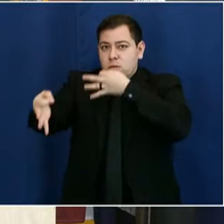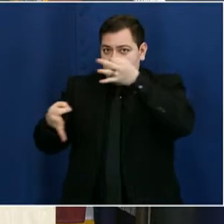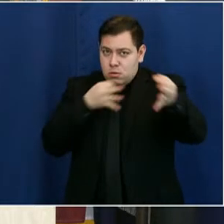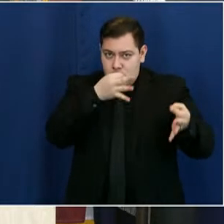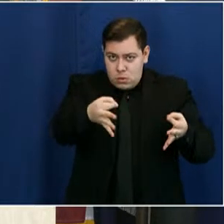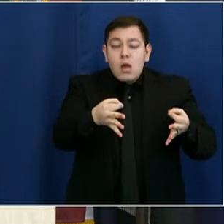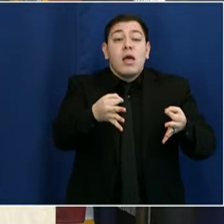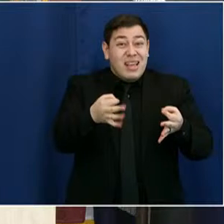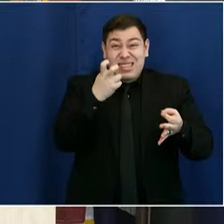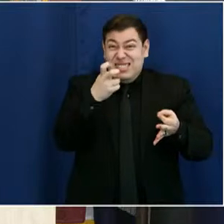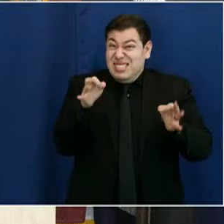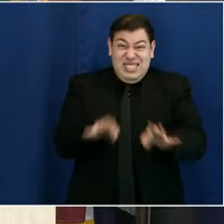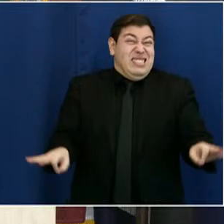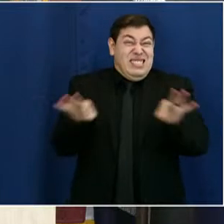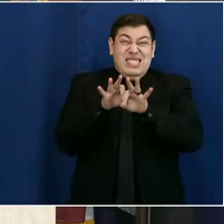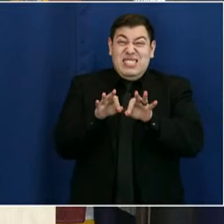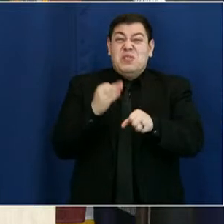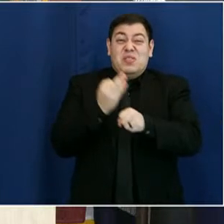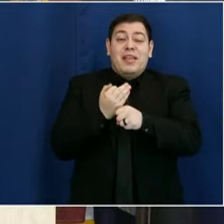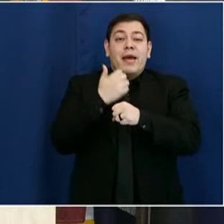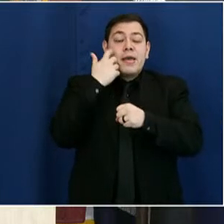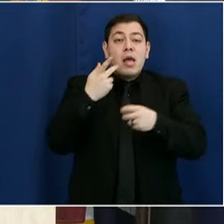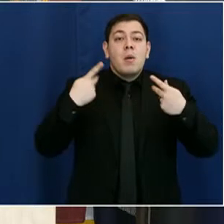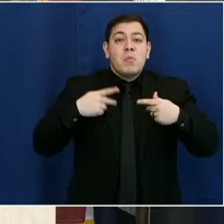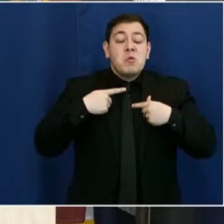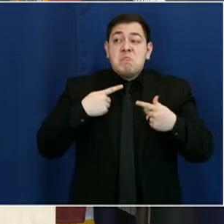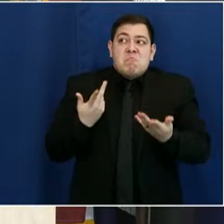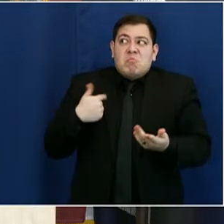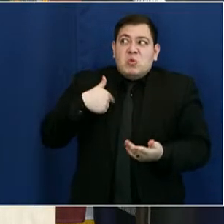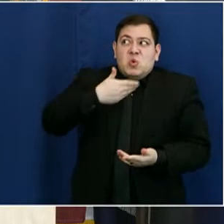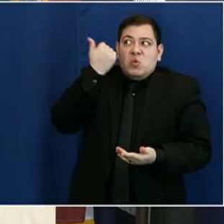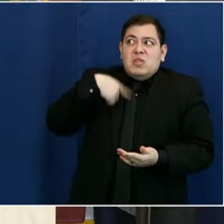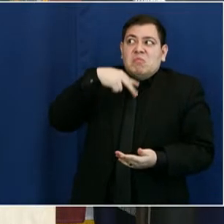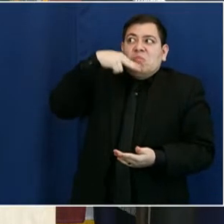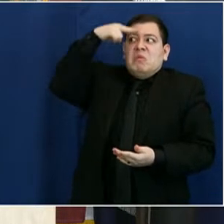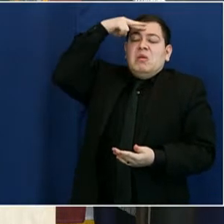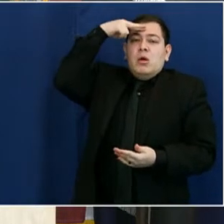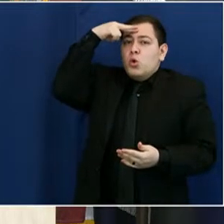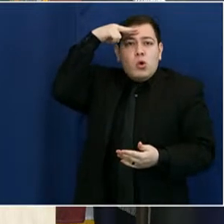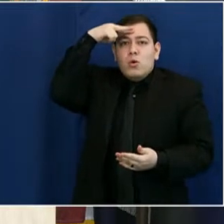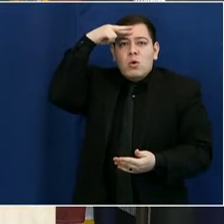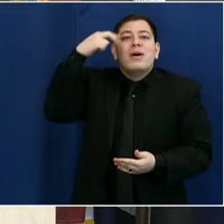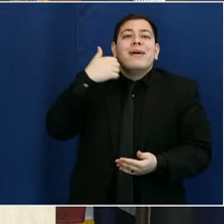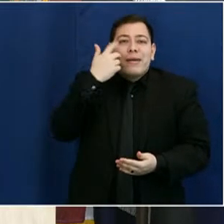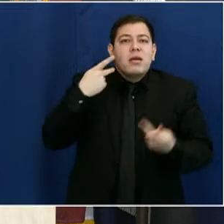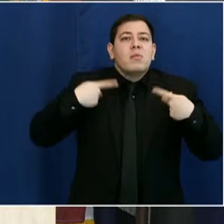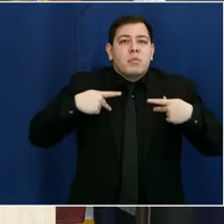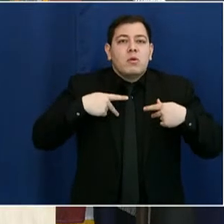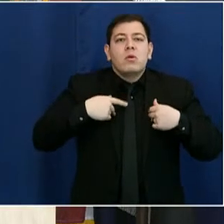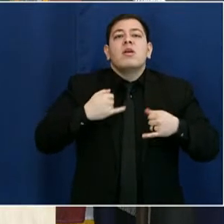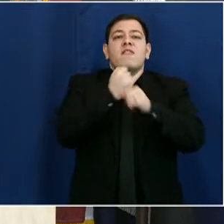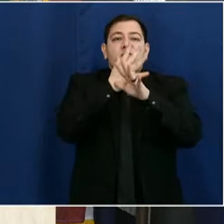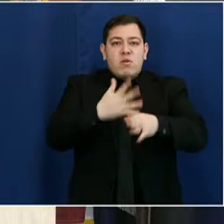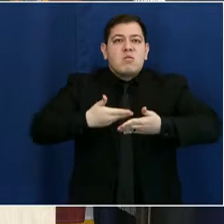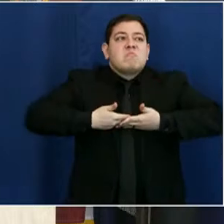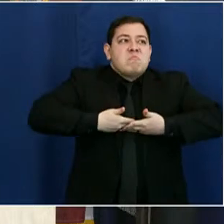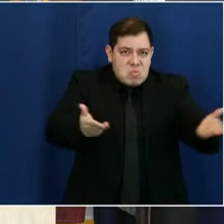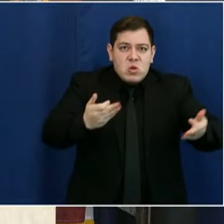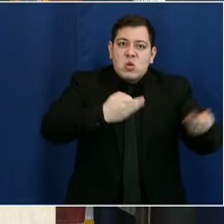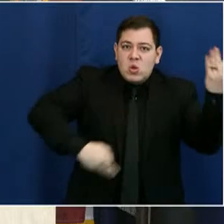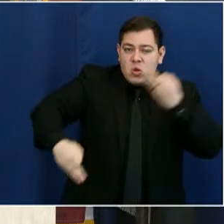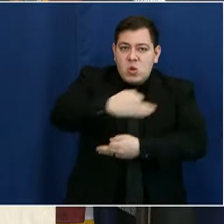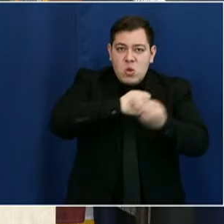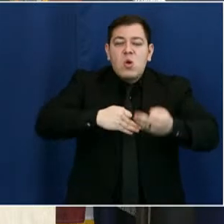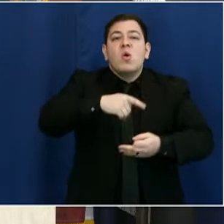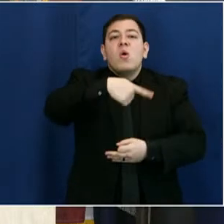posible para que esta información salga a las comunidades que son más impactadas por el COVID, para que las personas puedan tener acceso y se